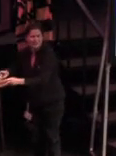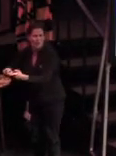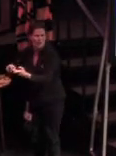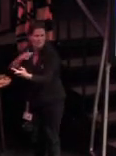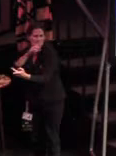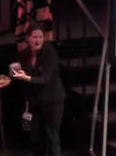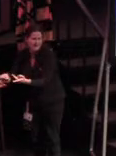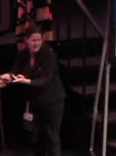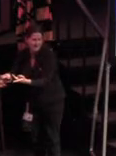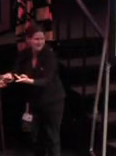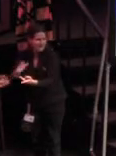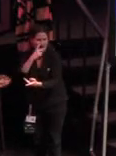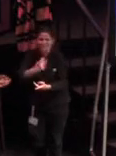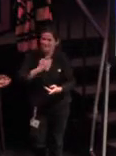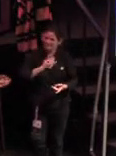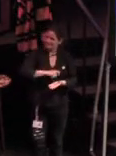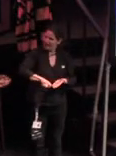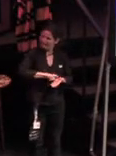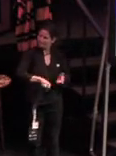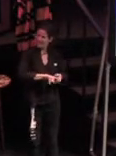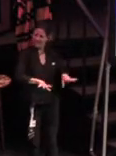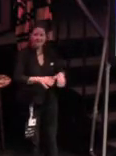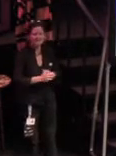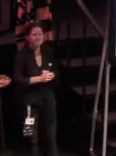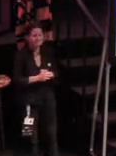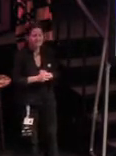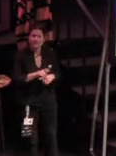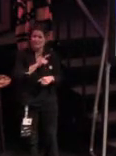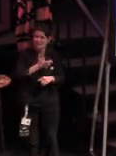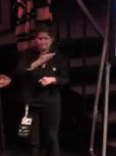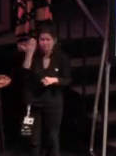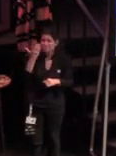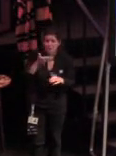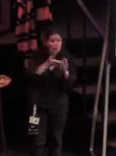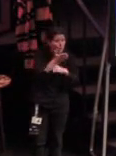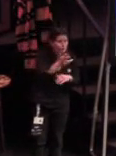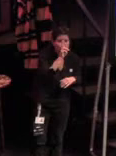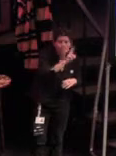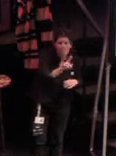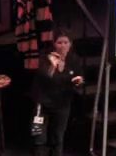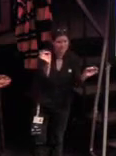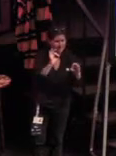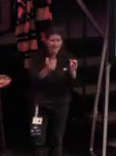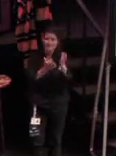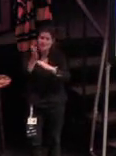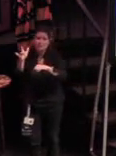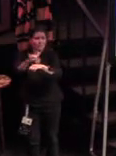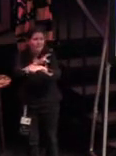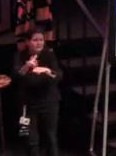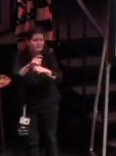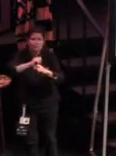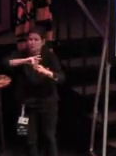And it was a real like penny drop moment, because until that point, I didn't go to school, so I didn't do the school trips to the theater. I didn't, you know, it wasn't part of my family